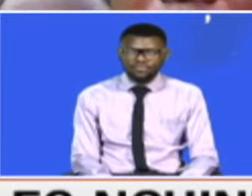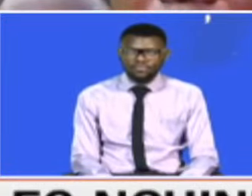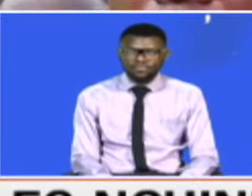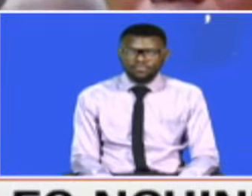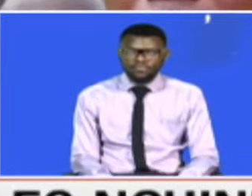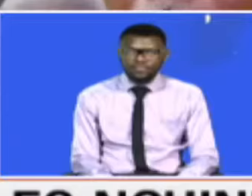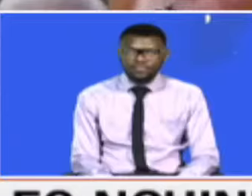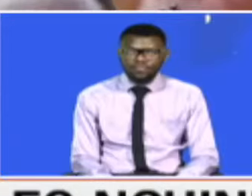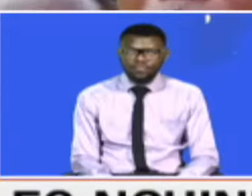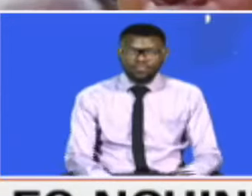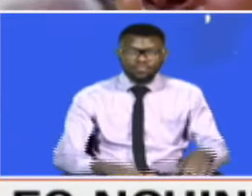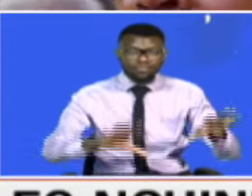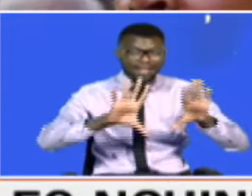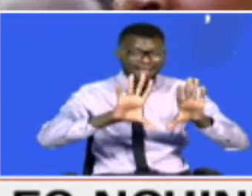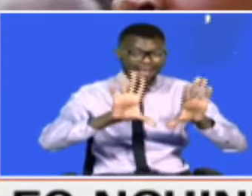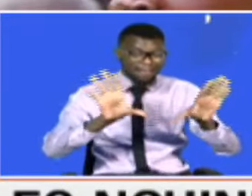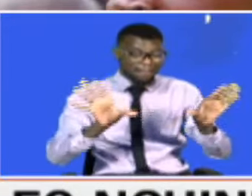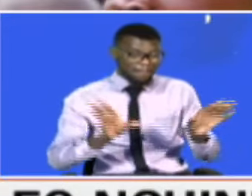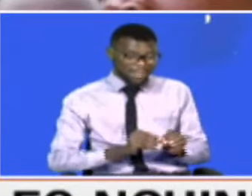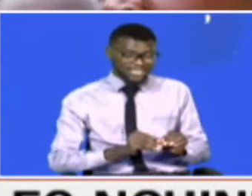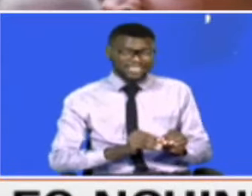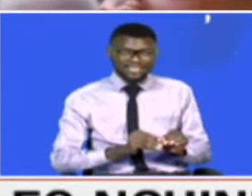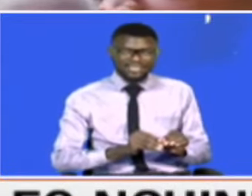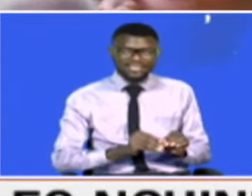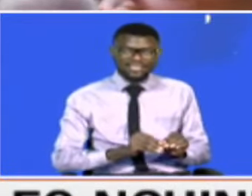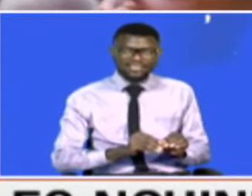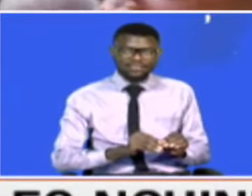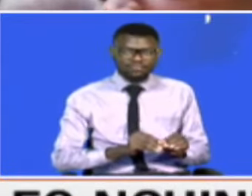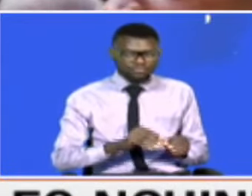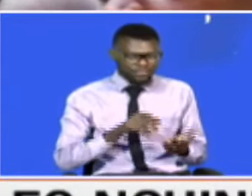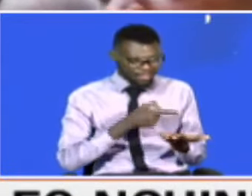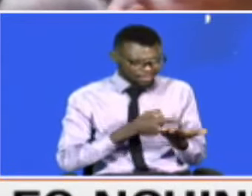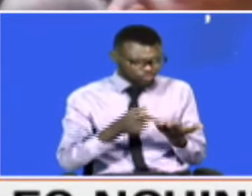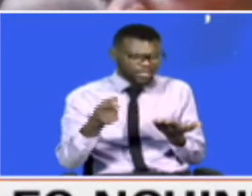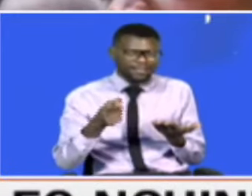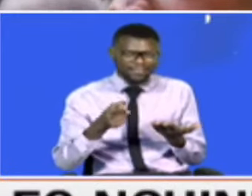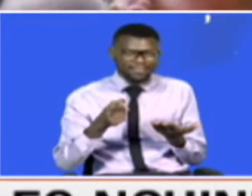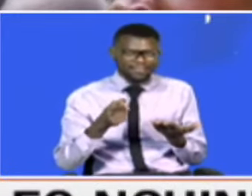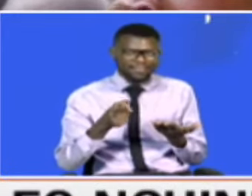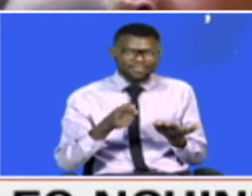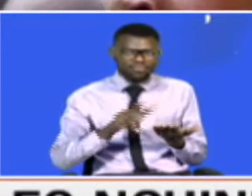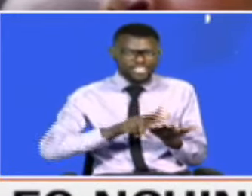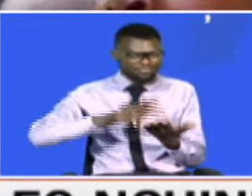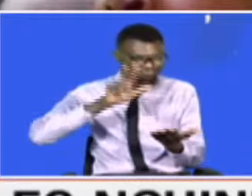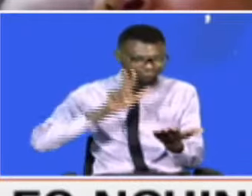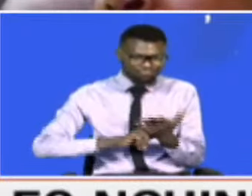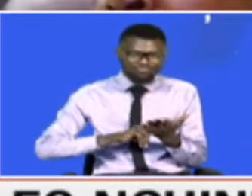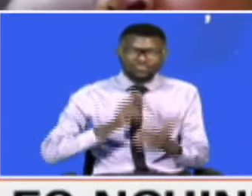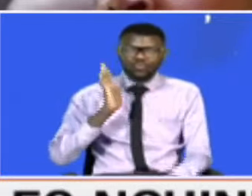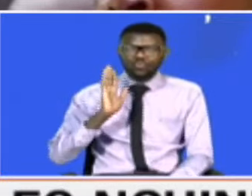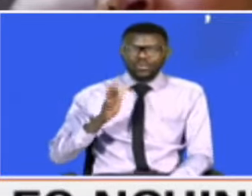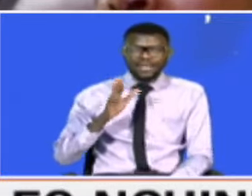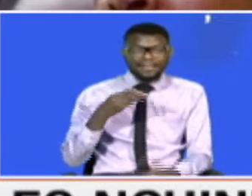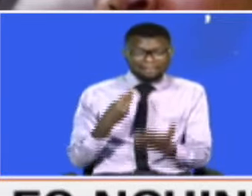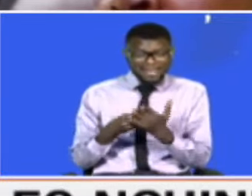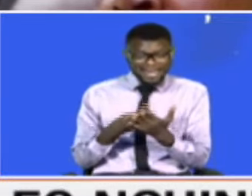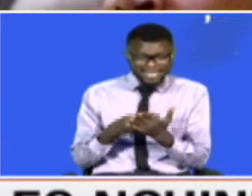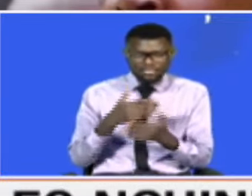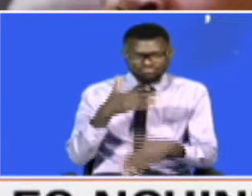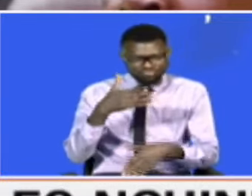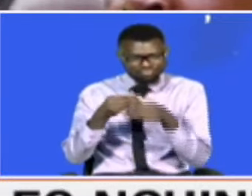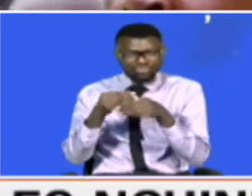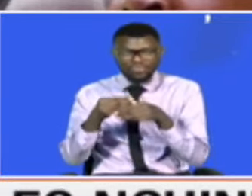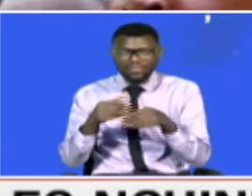In this budget that will likely be passing this week, we'll be passing the appropriations bill. We have also